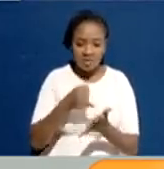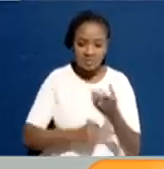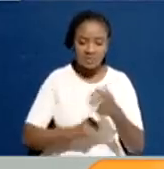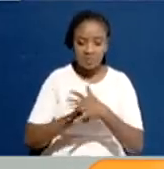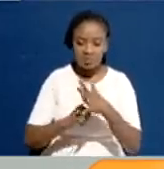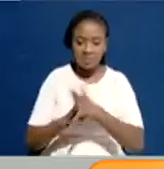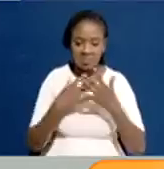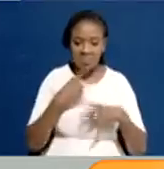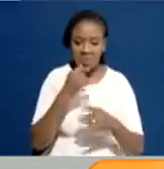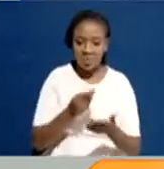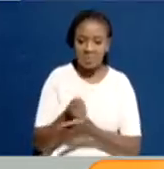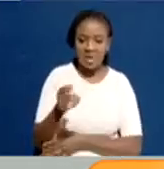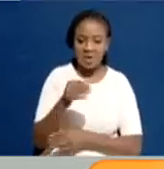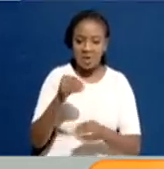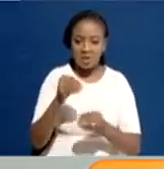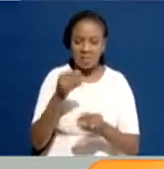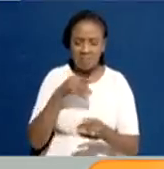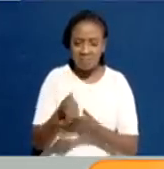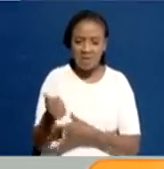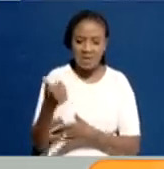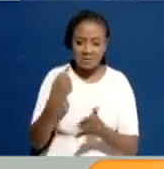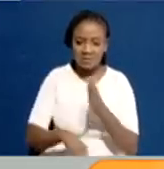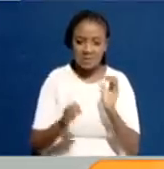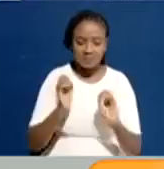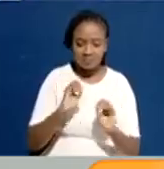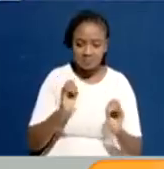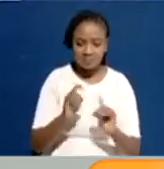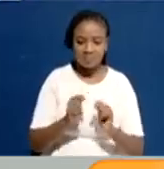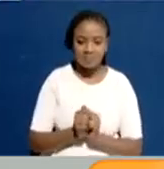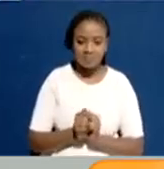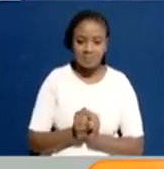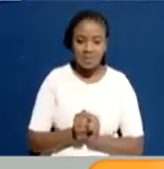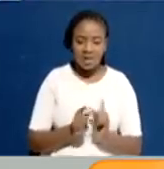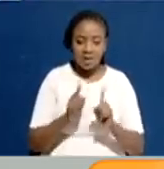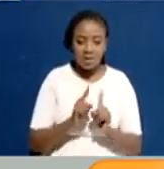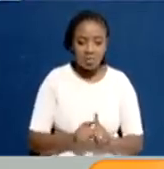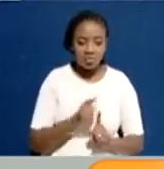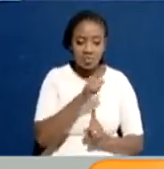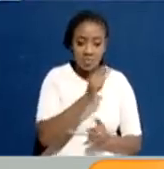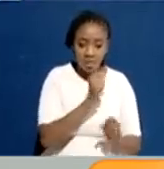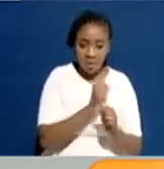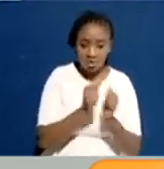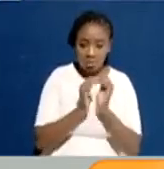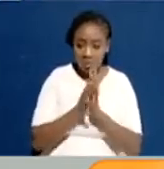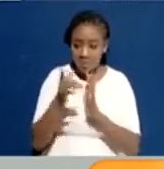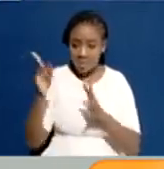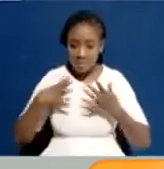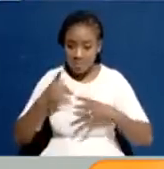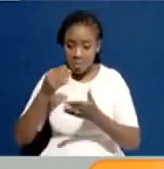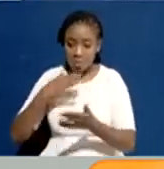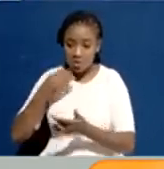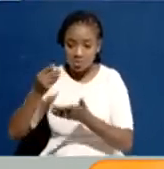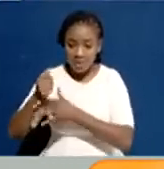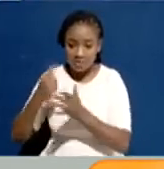corruption. President Ruto revealed that a section of staff at the authority have been colluding with tax evaders